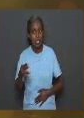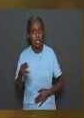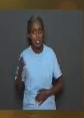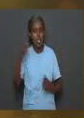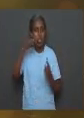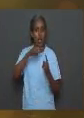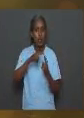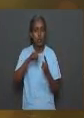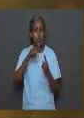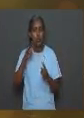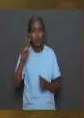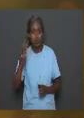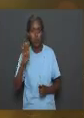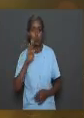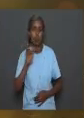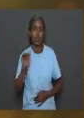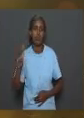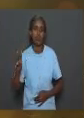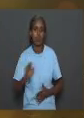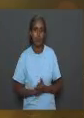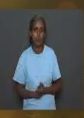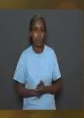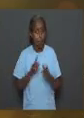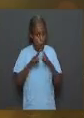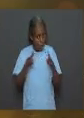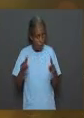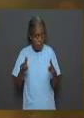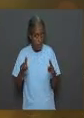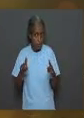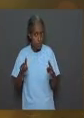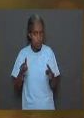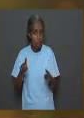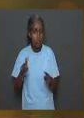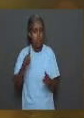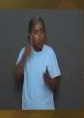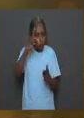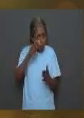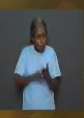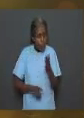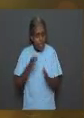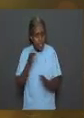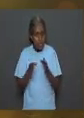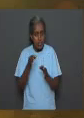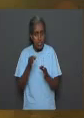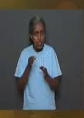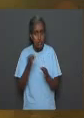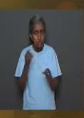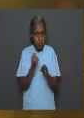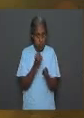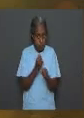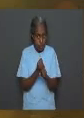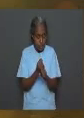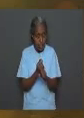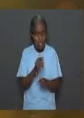to 2 by 2. But what if we wish to do it for